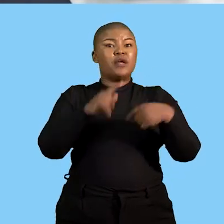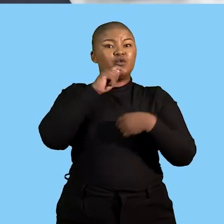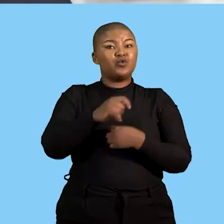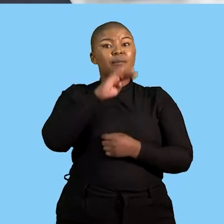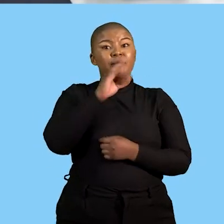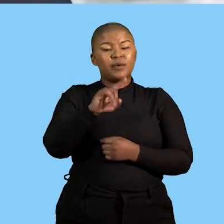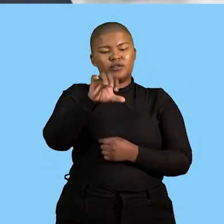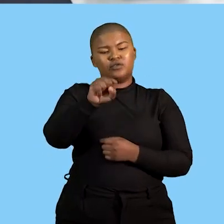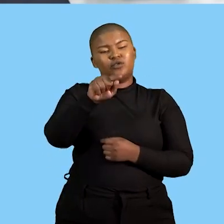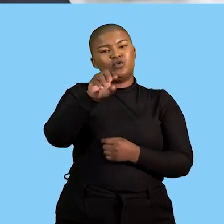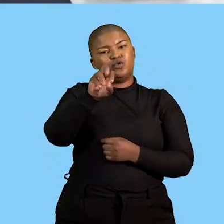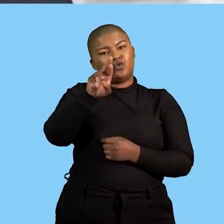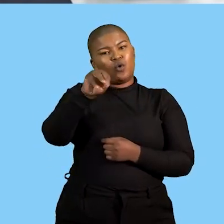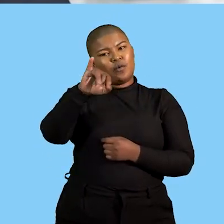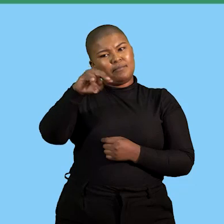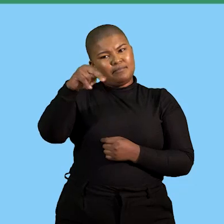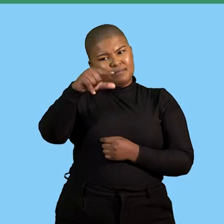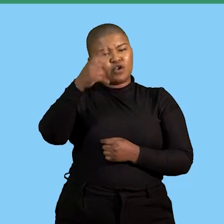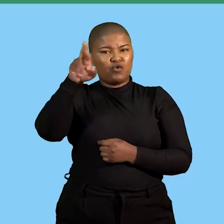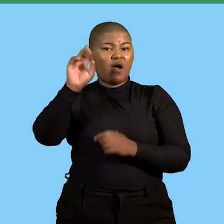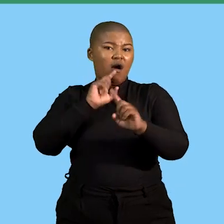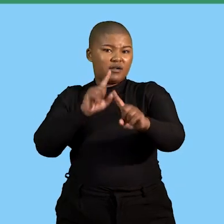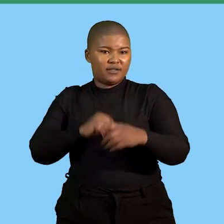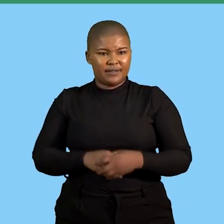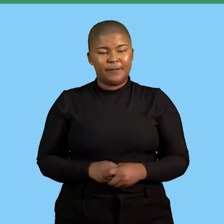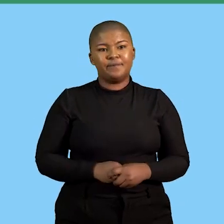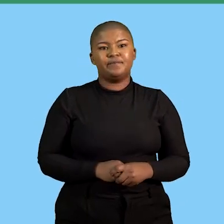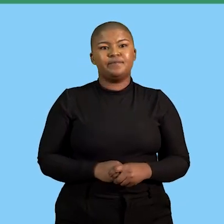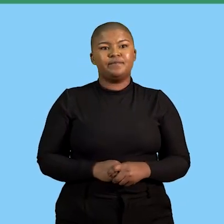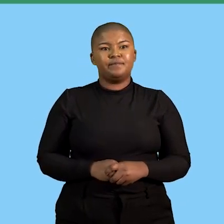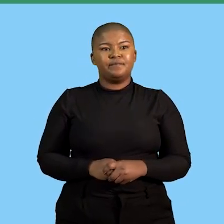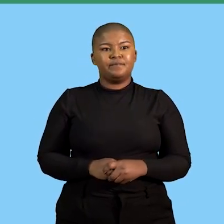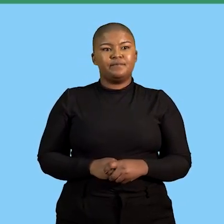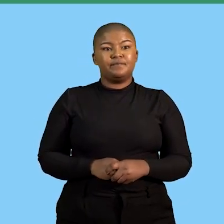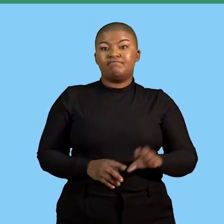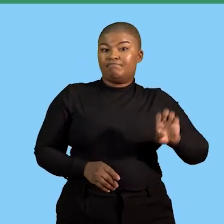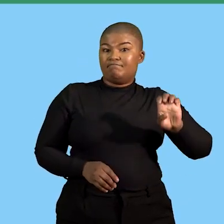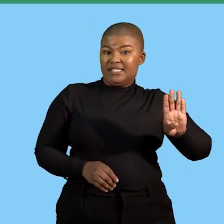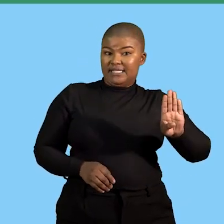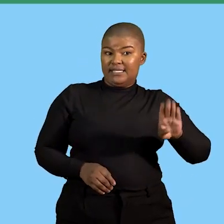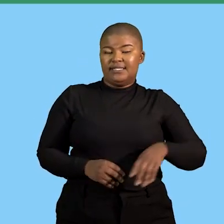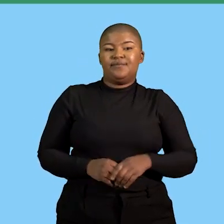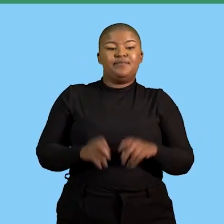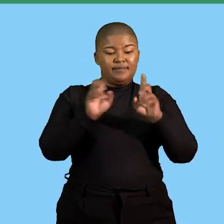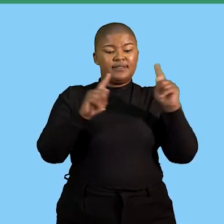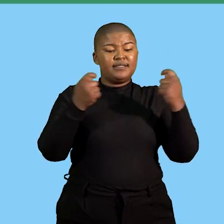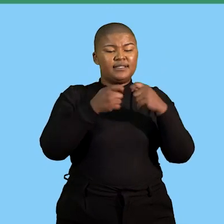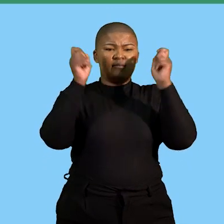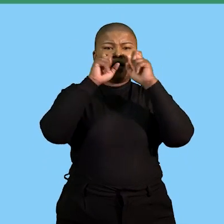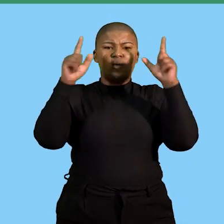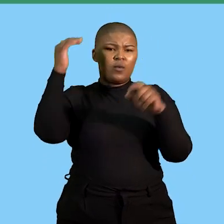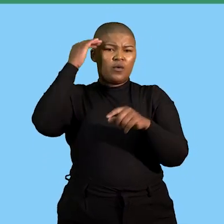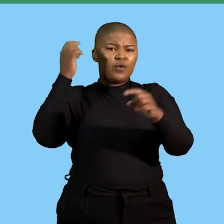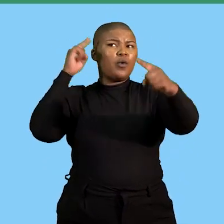becomes the correct answer. And then when we are looking into the option B, there is that the team is aware of its